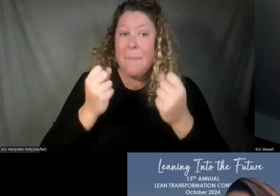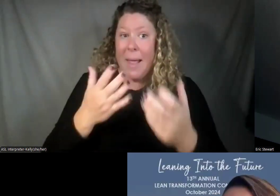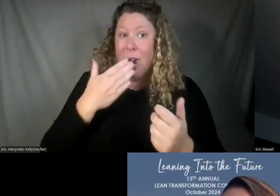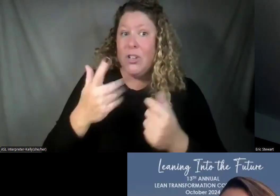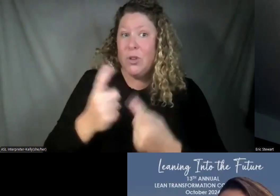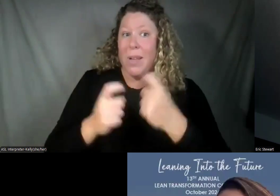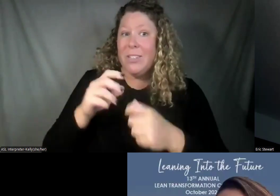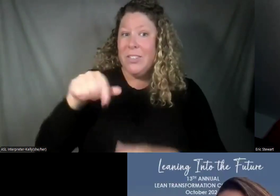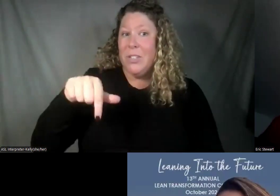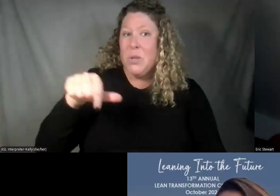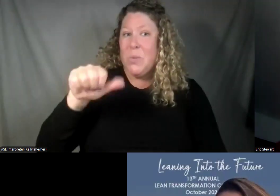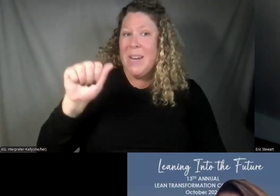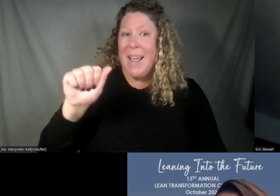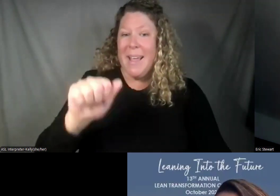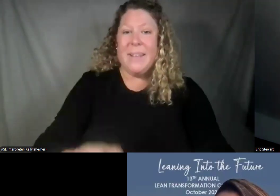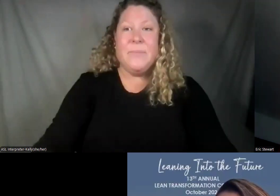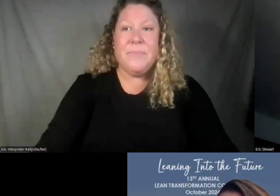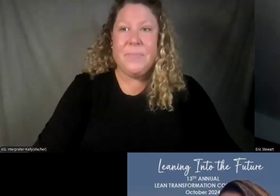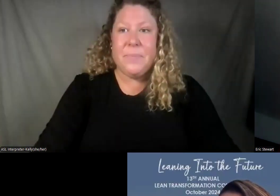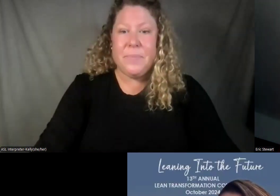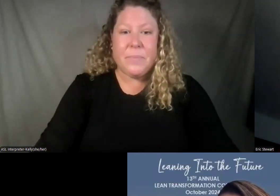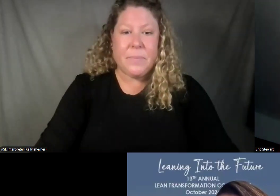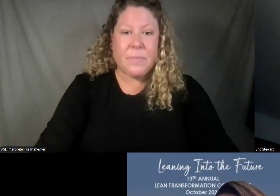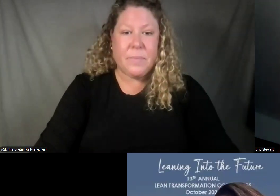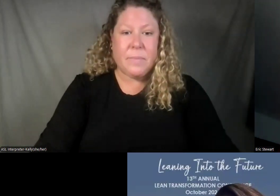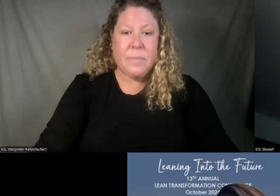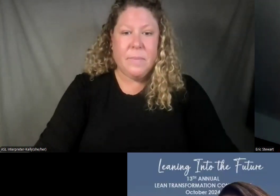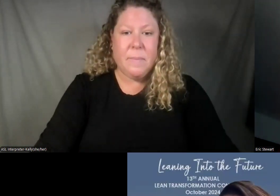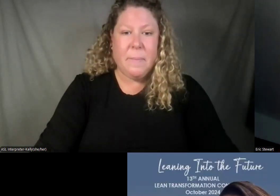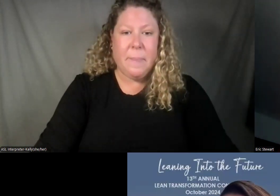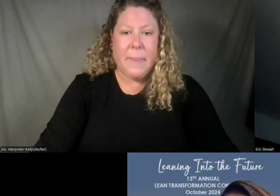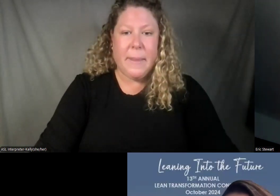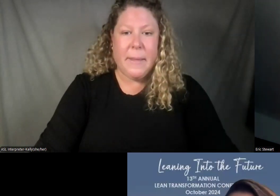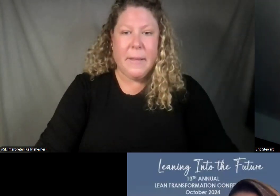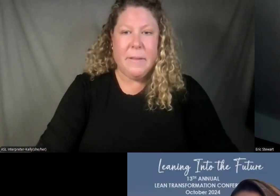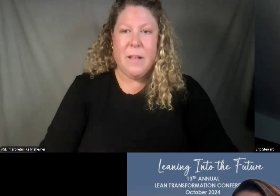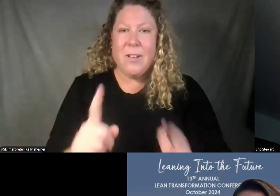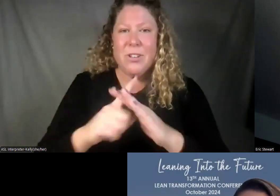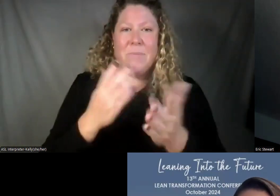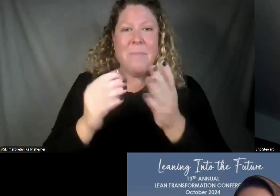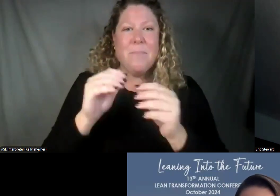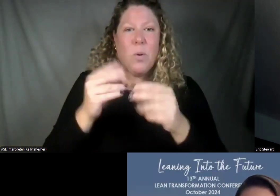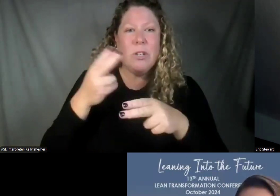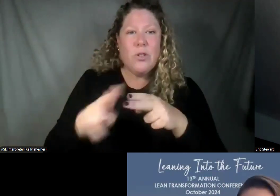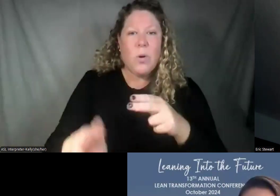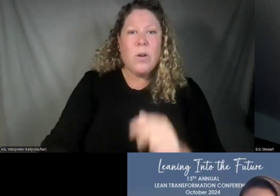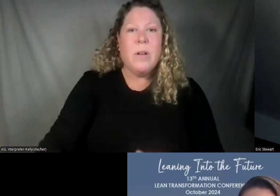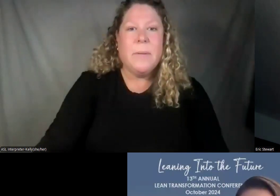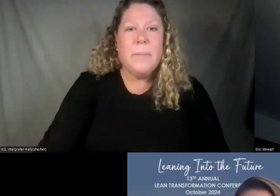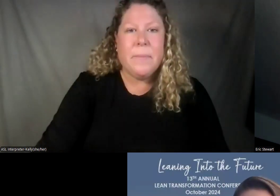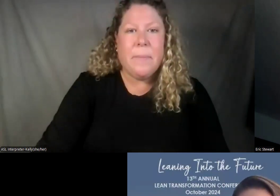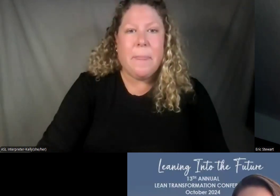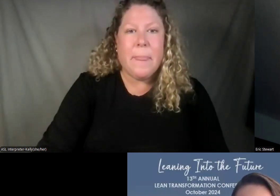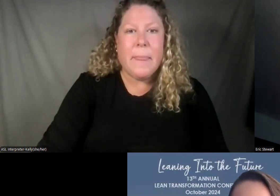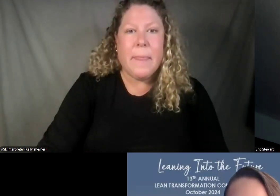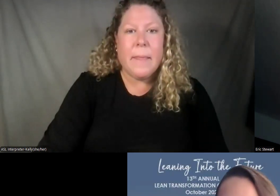Q&A. So some of them are a little bit shorter than others, so maybe I'll start with those. Quick question. Can you have a